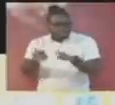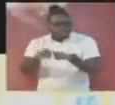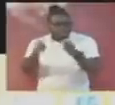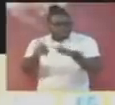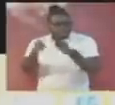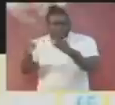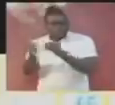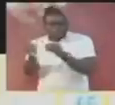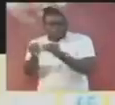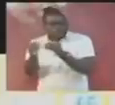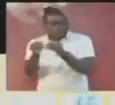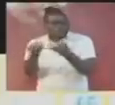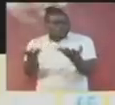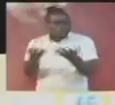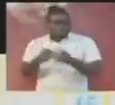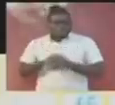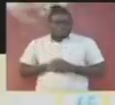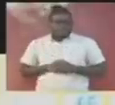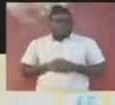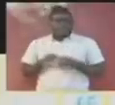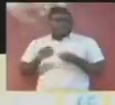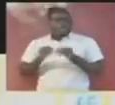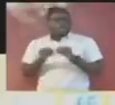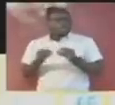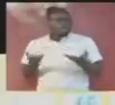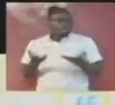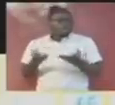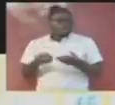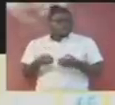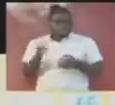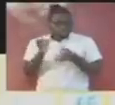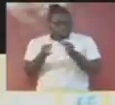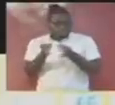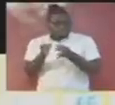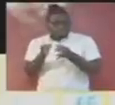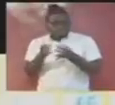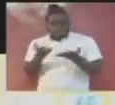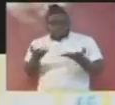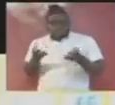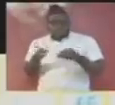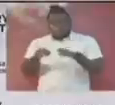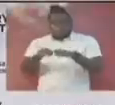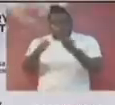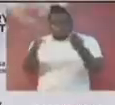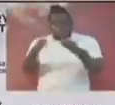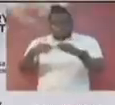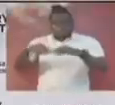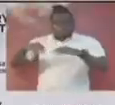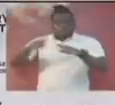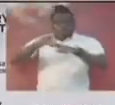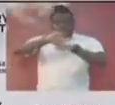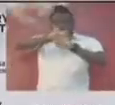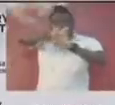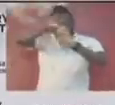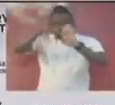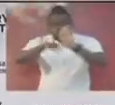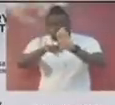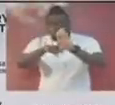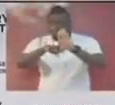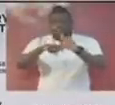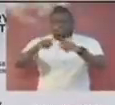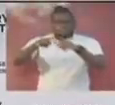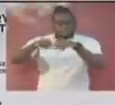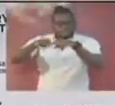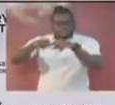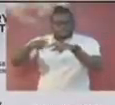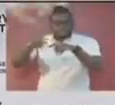you also say whether the reopening of borders would be contingent on this, please? Thank you. Okay, thank you, Vanessa, for the